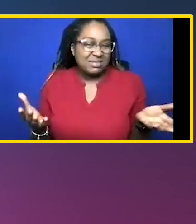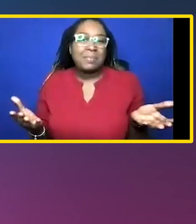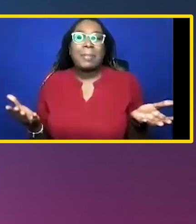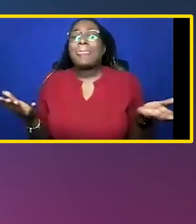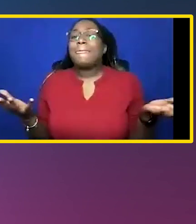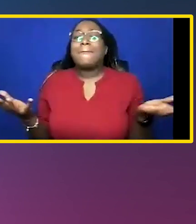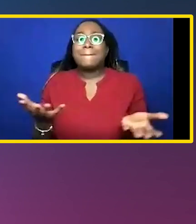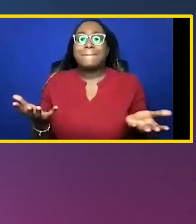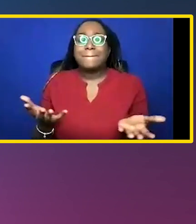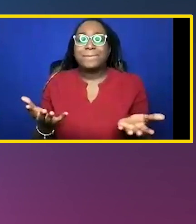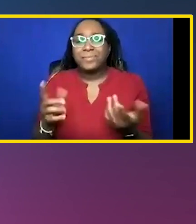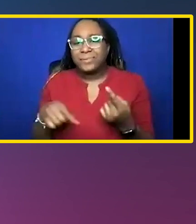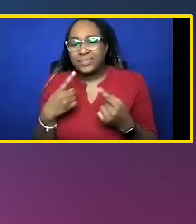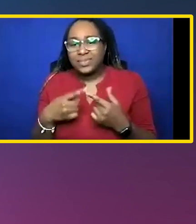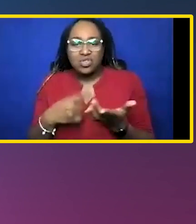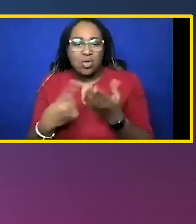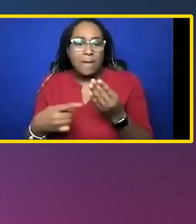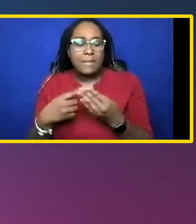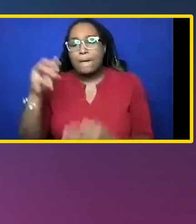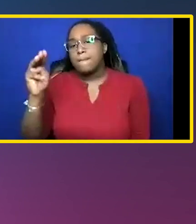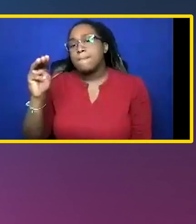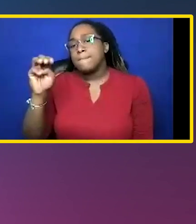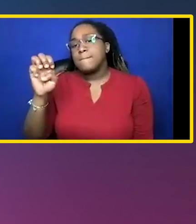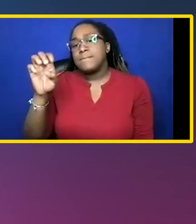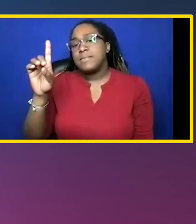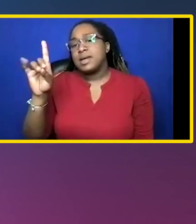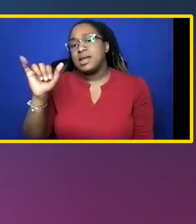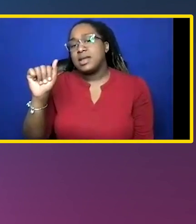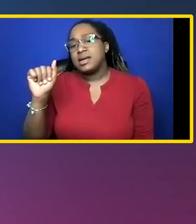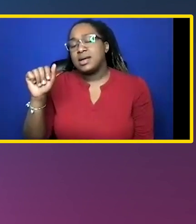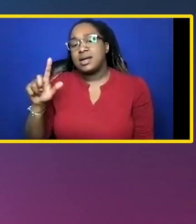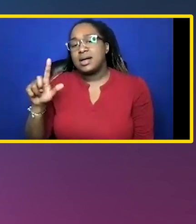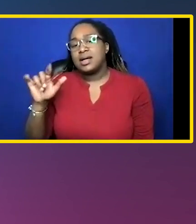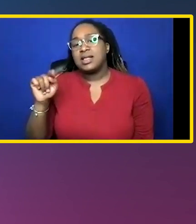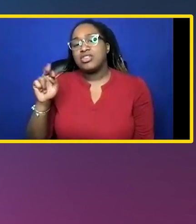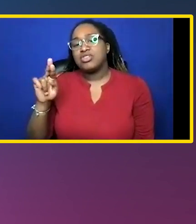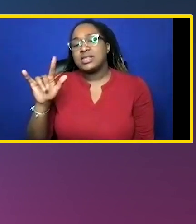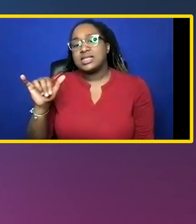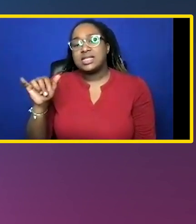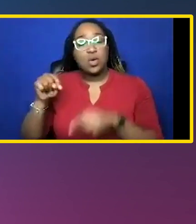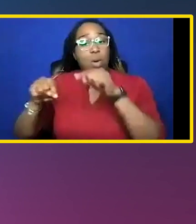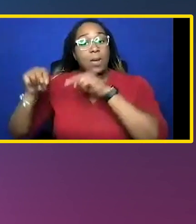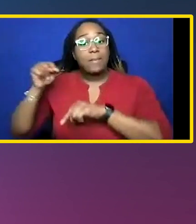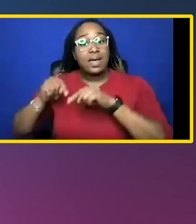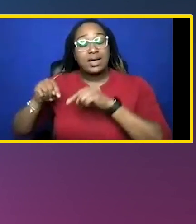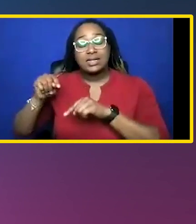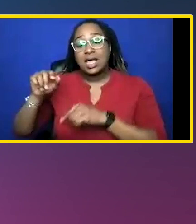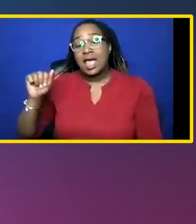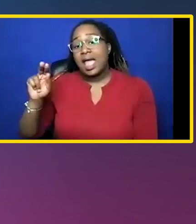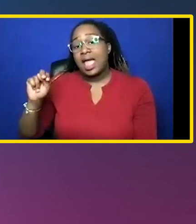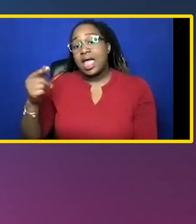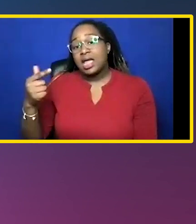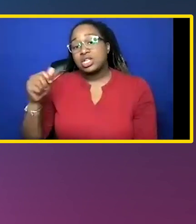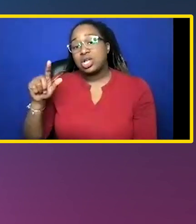what way, when we talk about media literacy, and I think maybe going all the way back to Angela's question about education, in